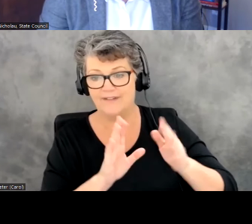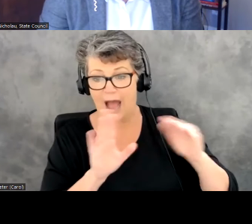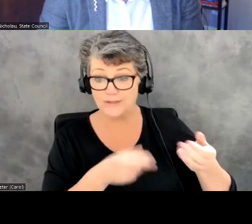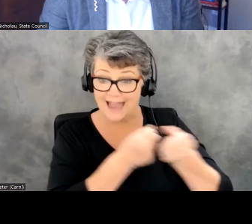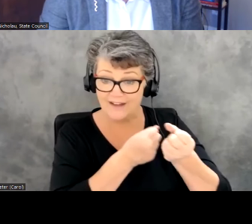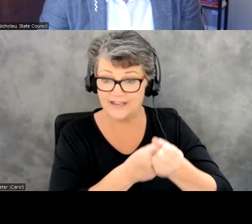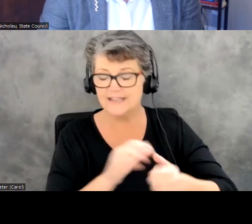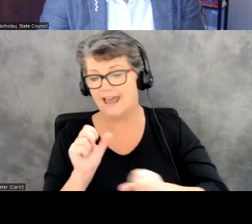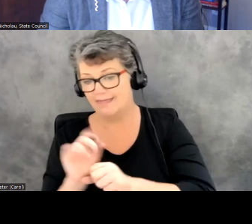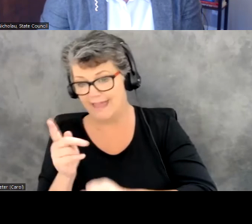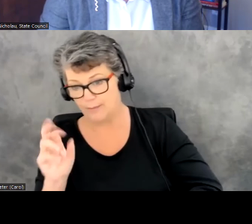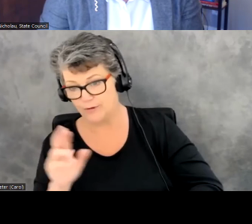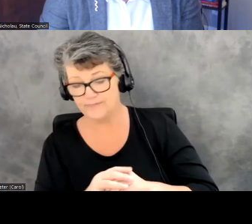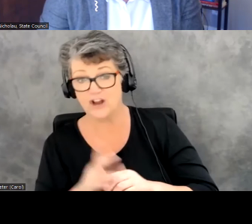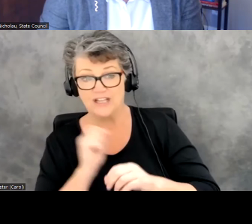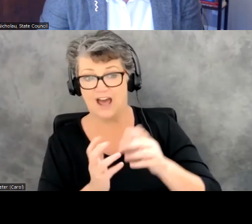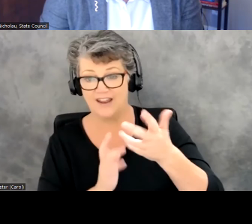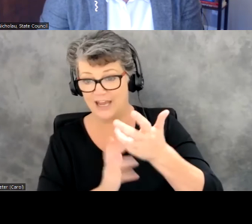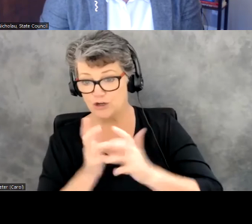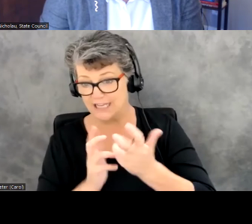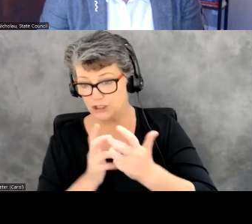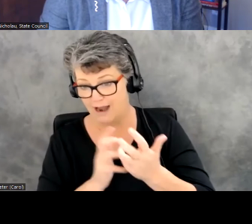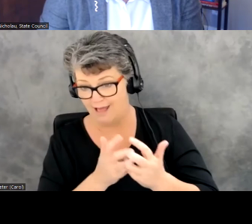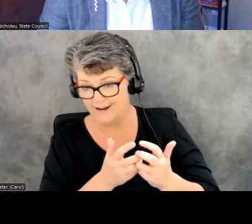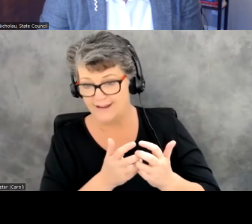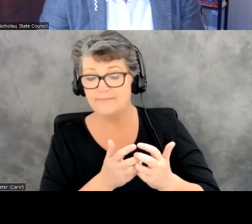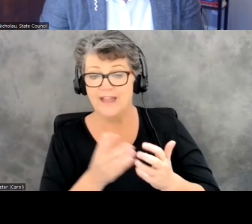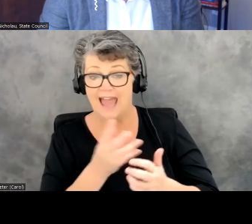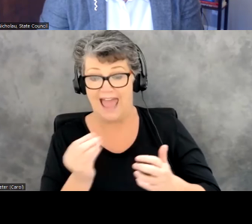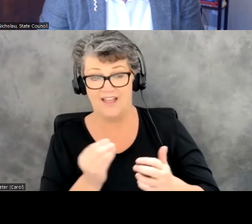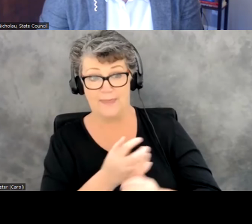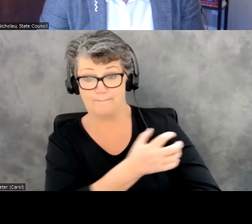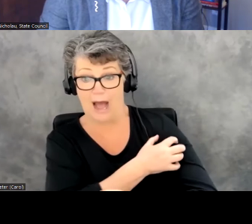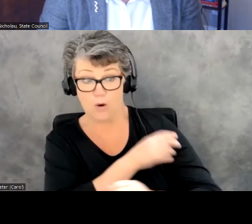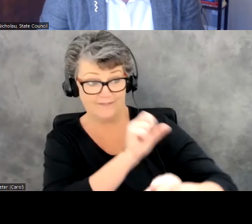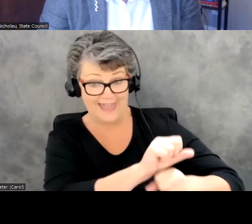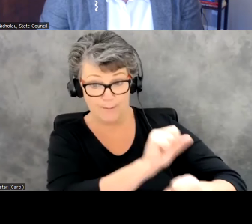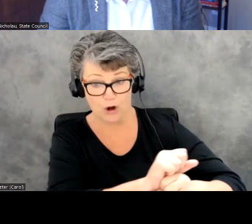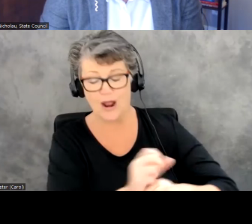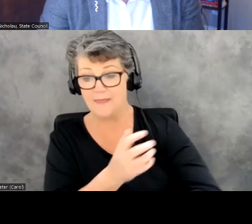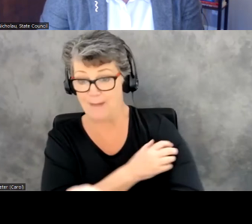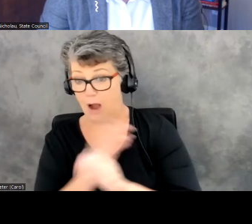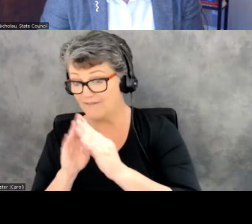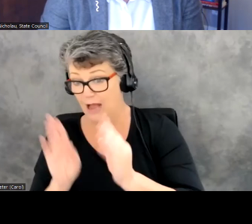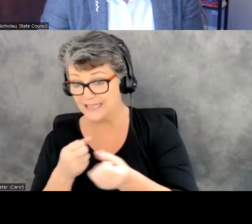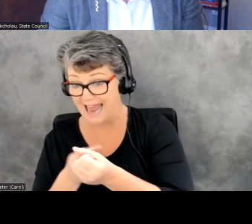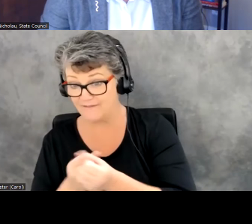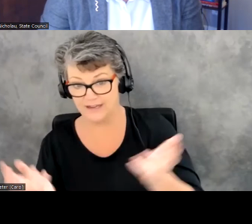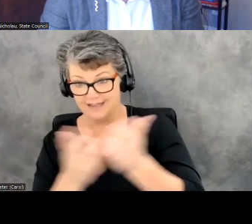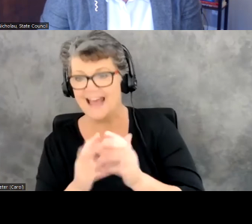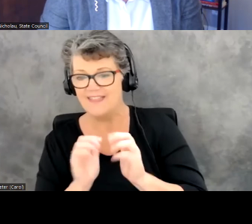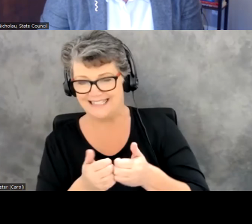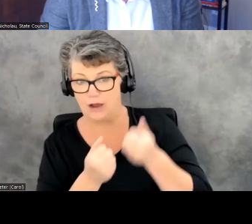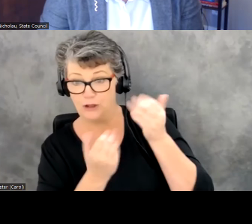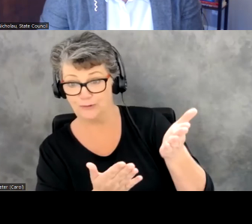There is a lot of intersectionality, and it's the power of labor along with the power of housing advocates is how you get to